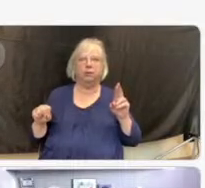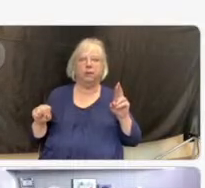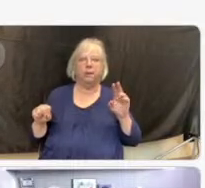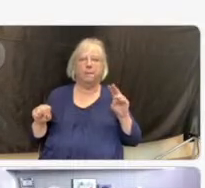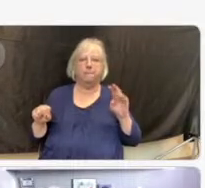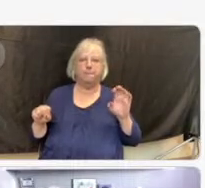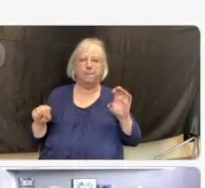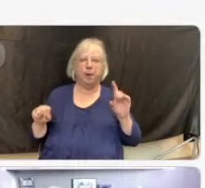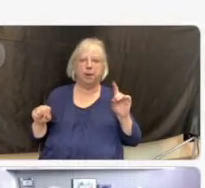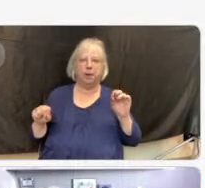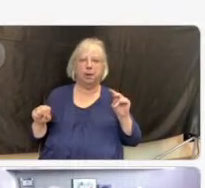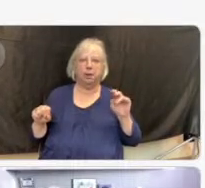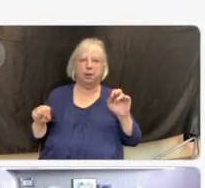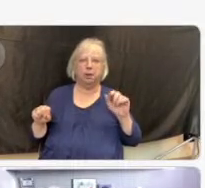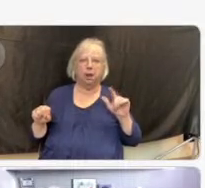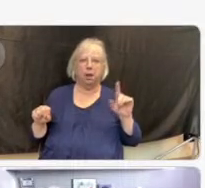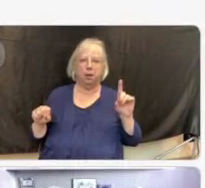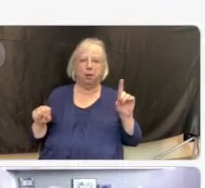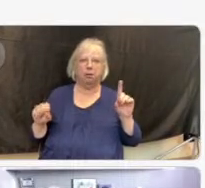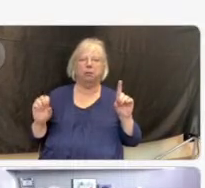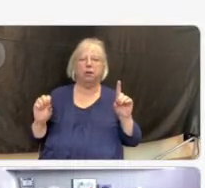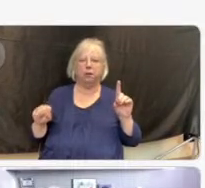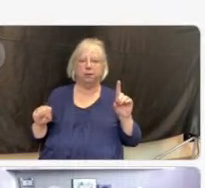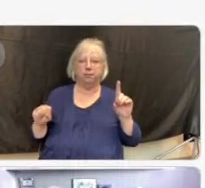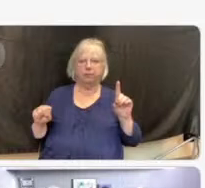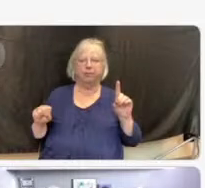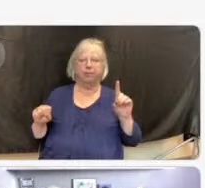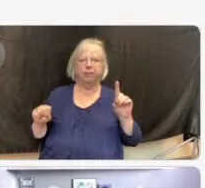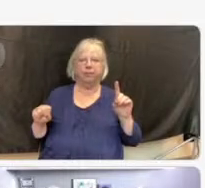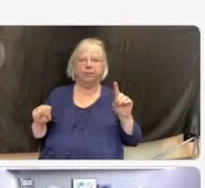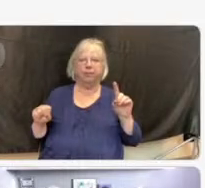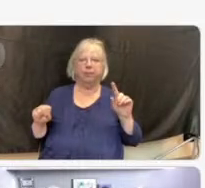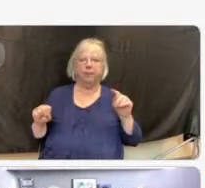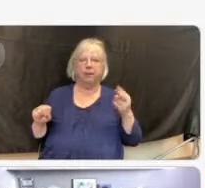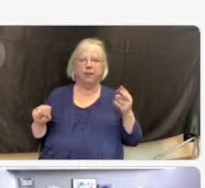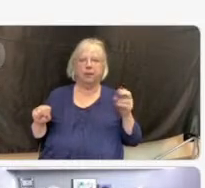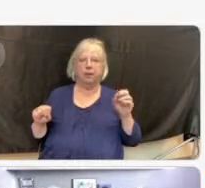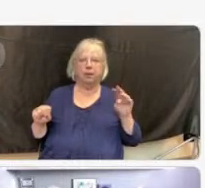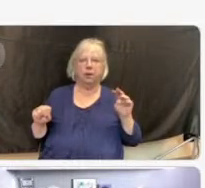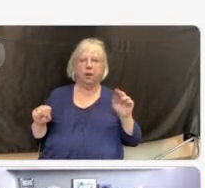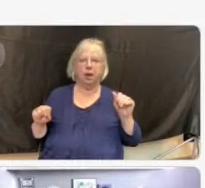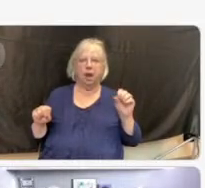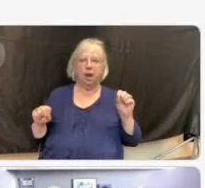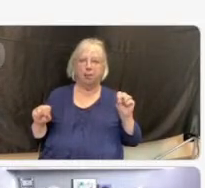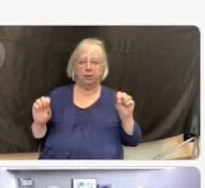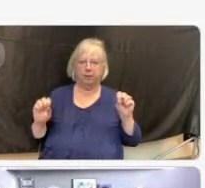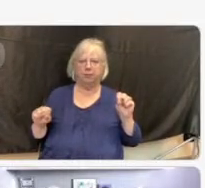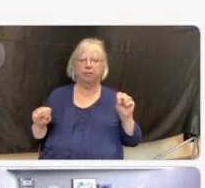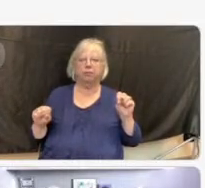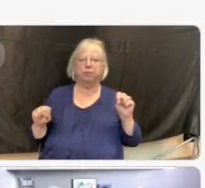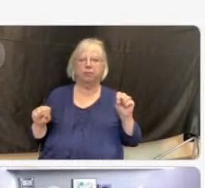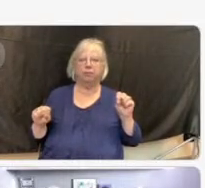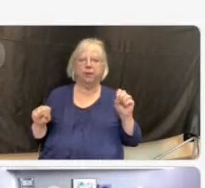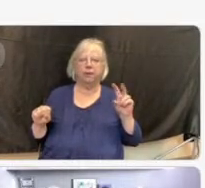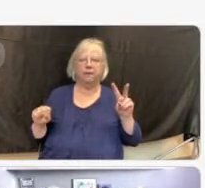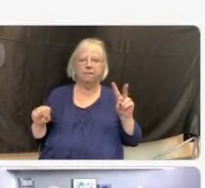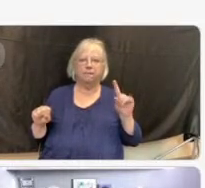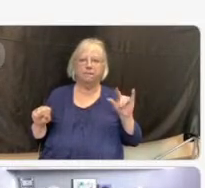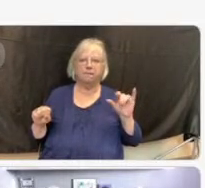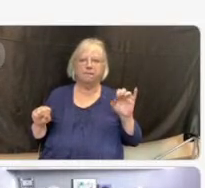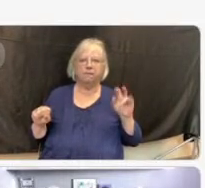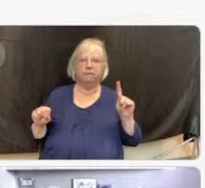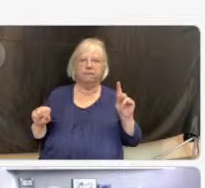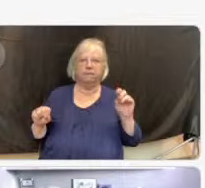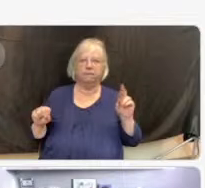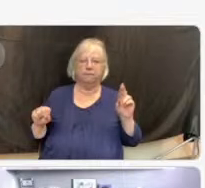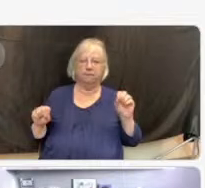McDonald? Yes. Thomas? Yes. Vickers?